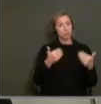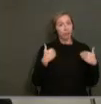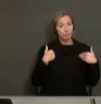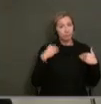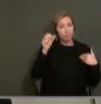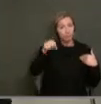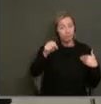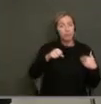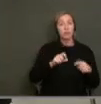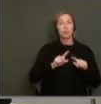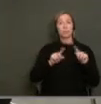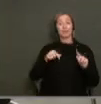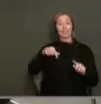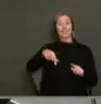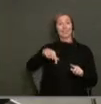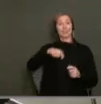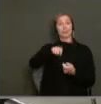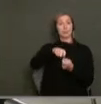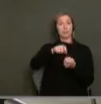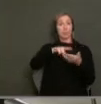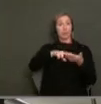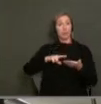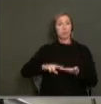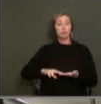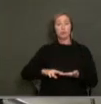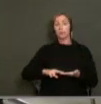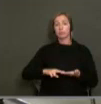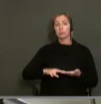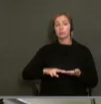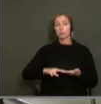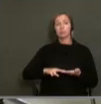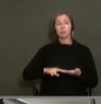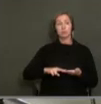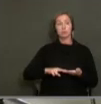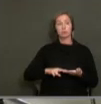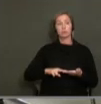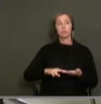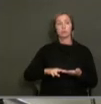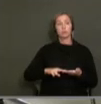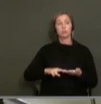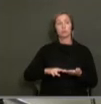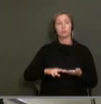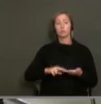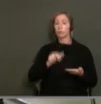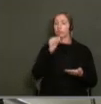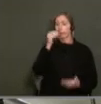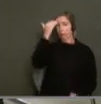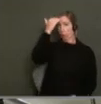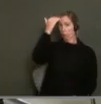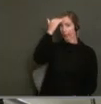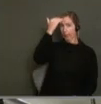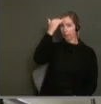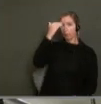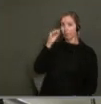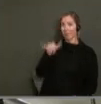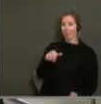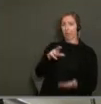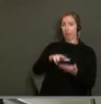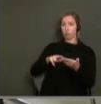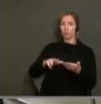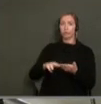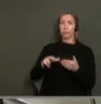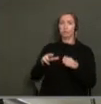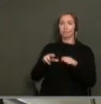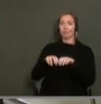this particular contract, we are not aware as specifically to that contract that is in violation of